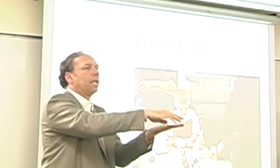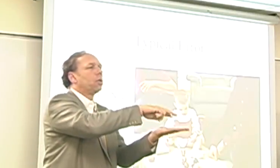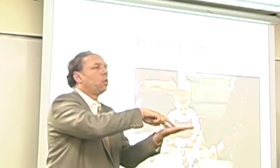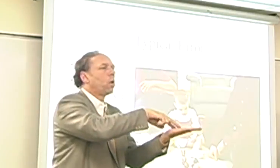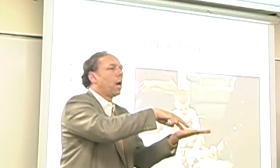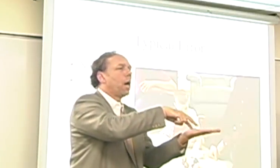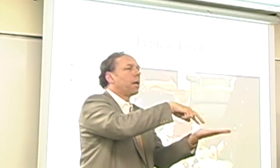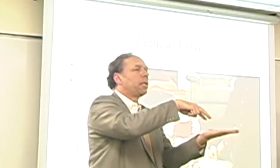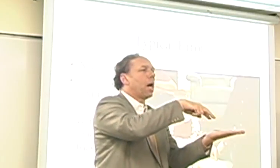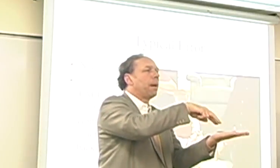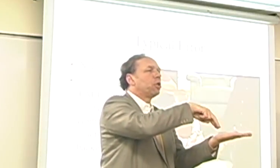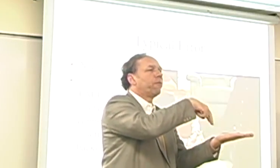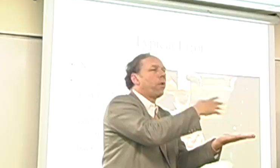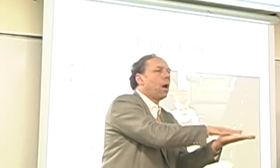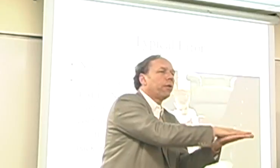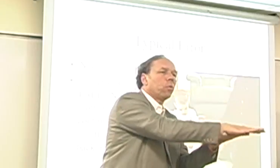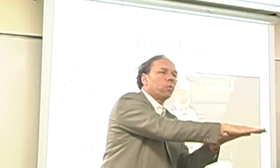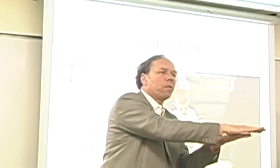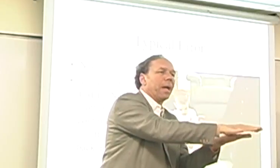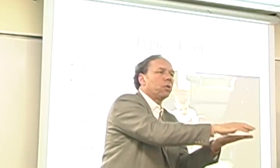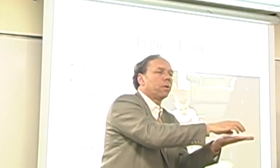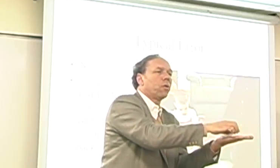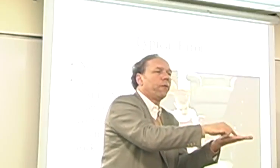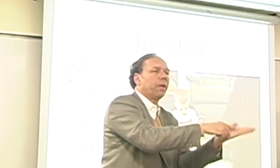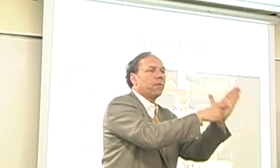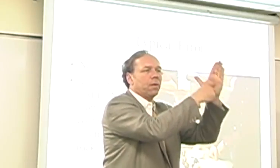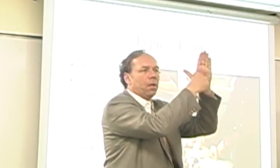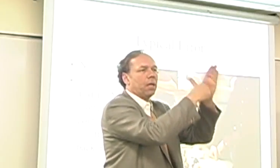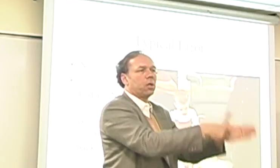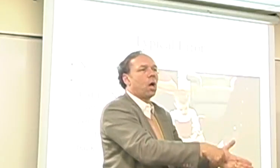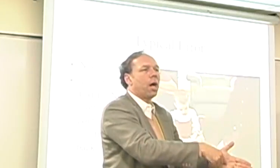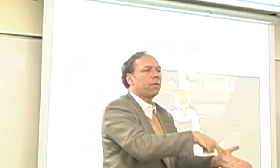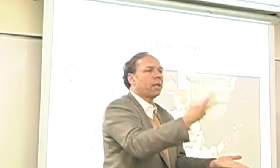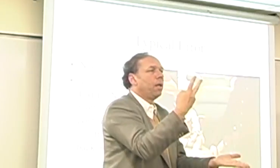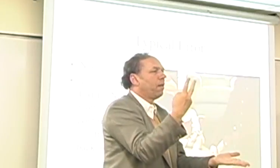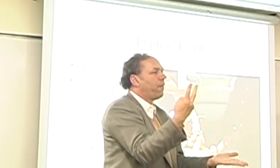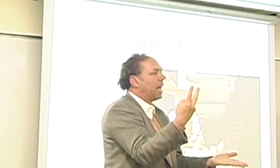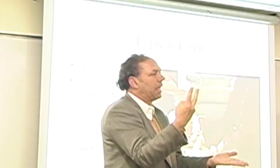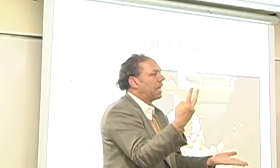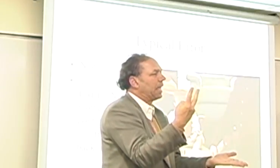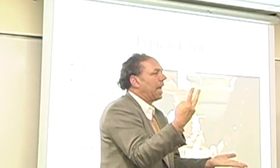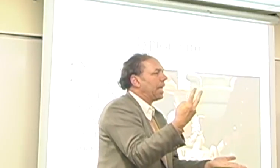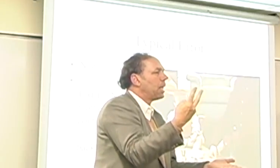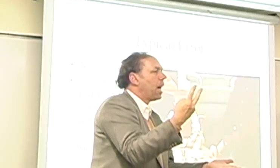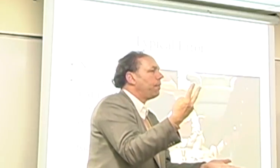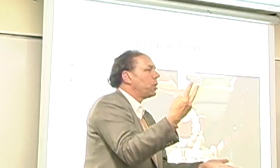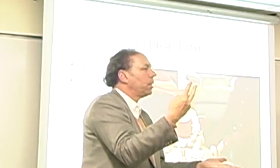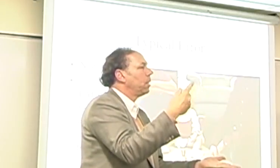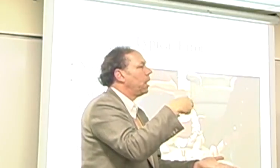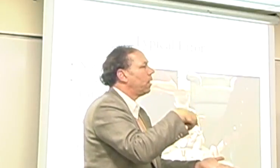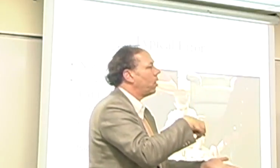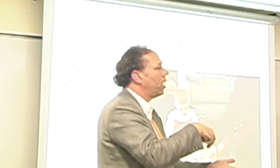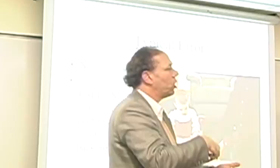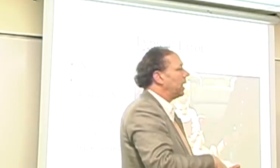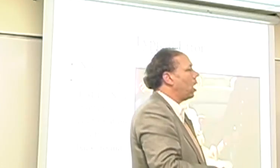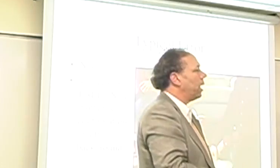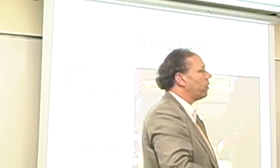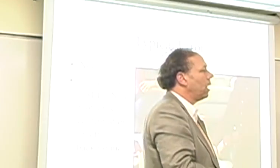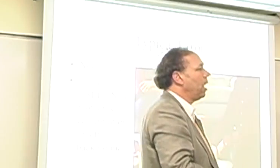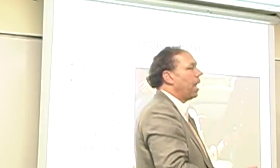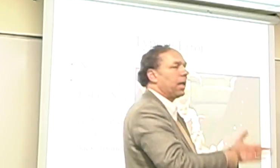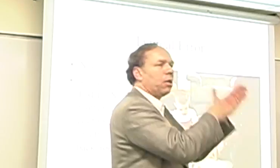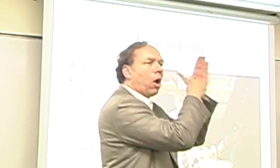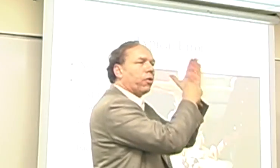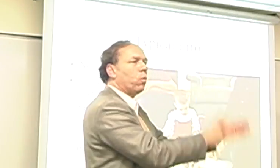fact that the object falls with respect to a surface is lost. The fact that it's a legged object is largely